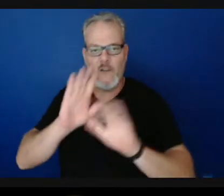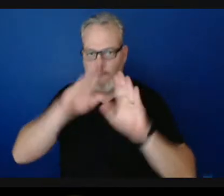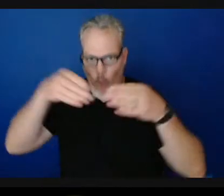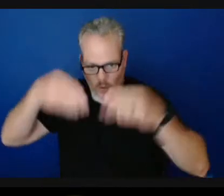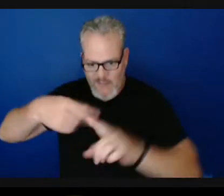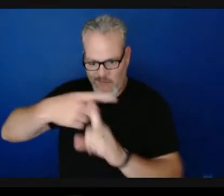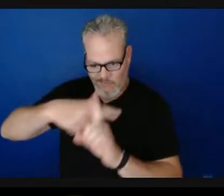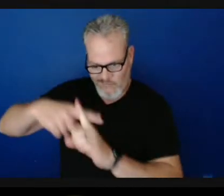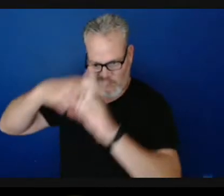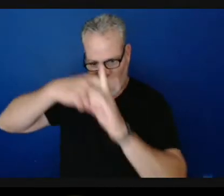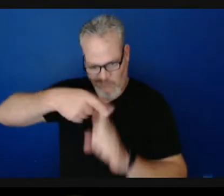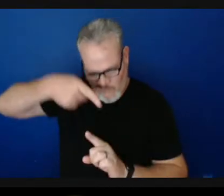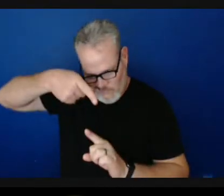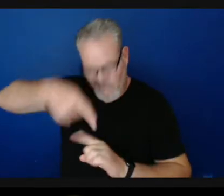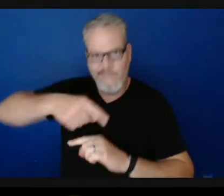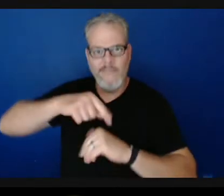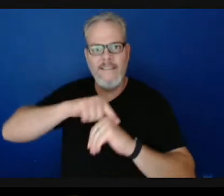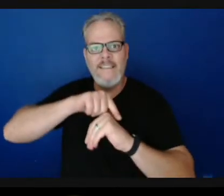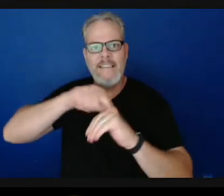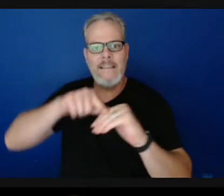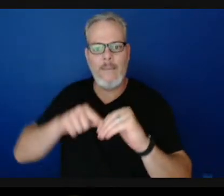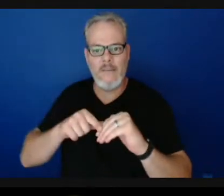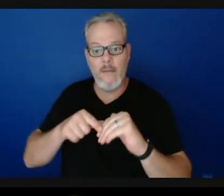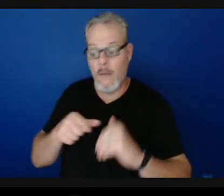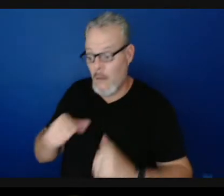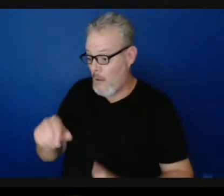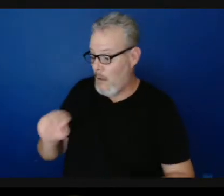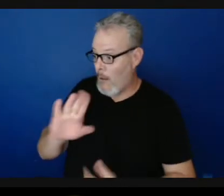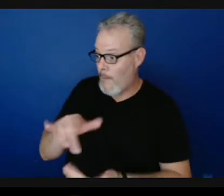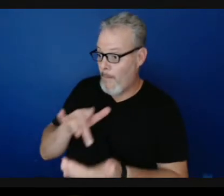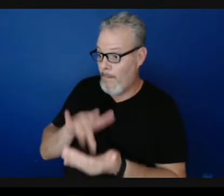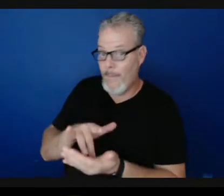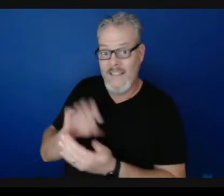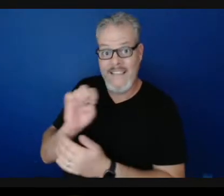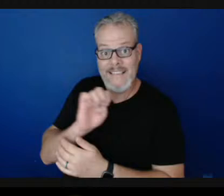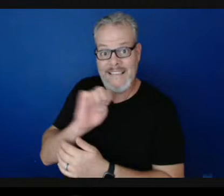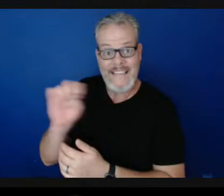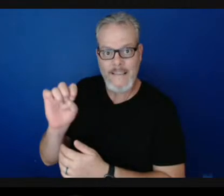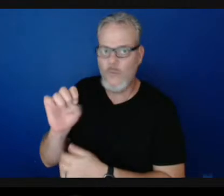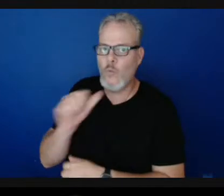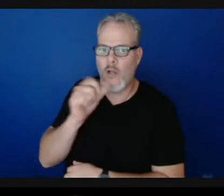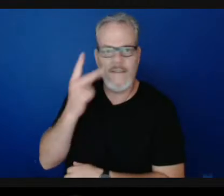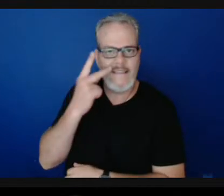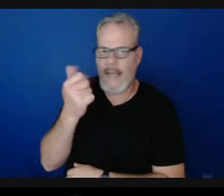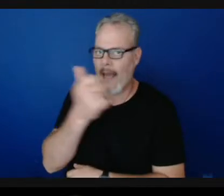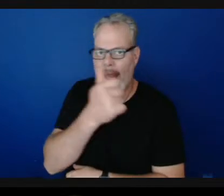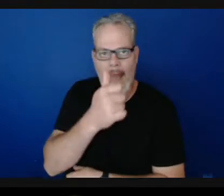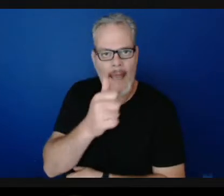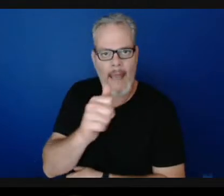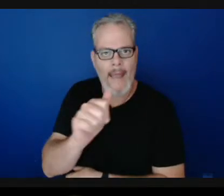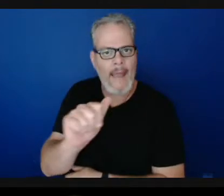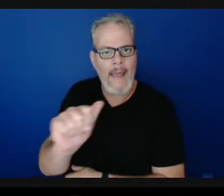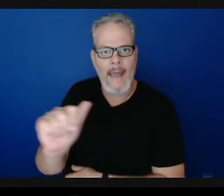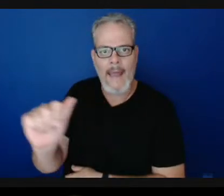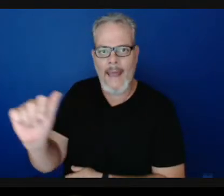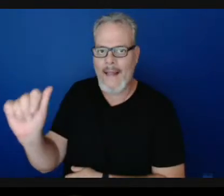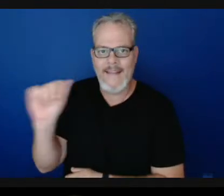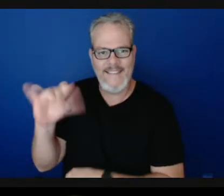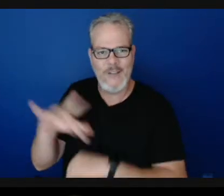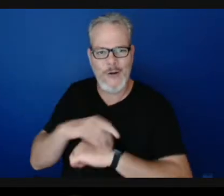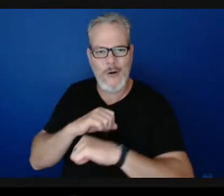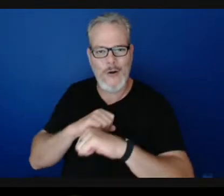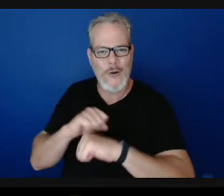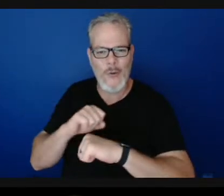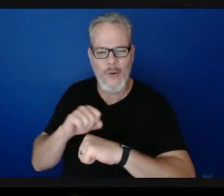So we're not seeing events here on a Middle East Rift and Upper East Rift connector yet. but you'd imagine that someday there would be